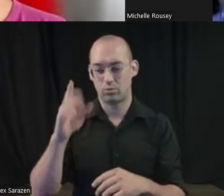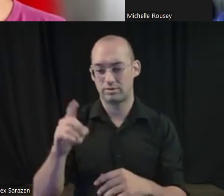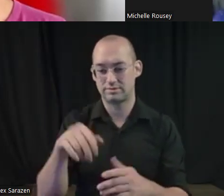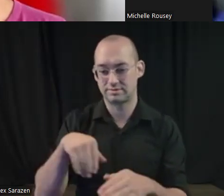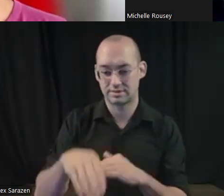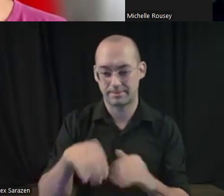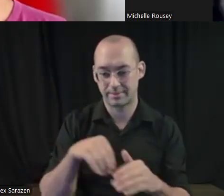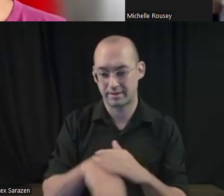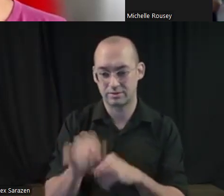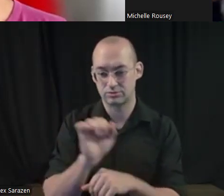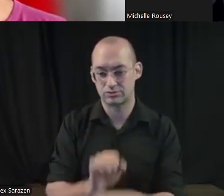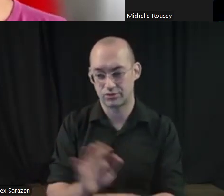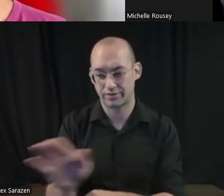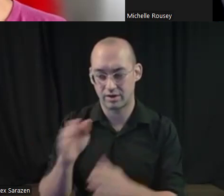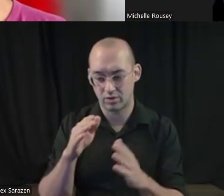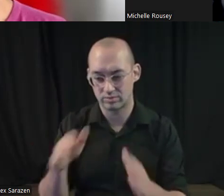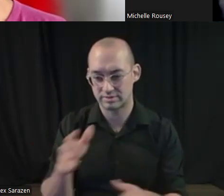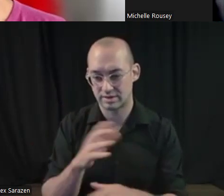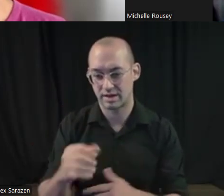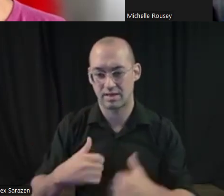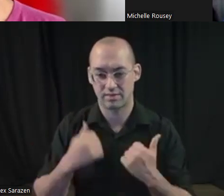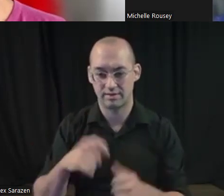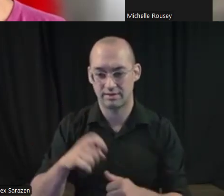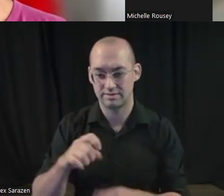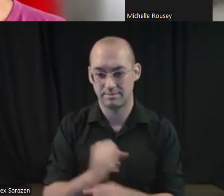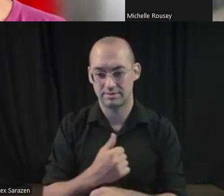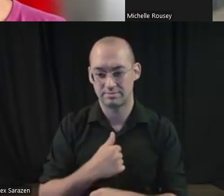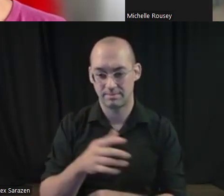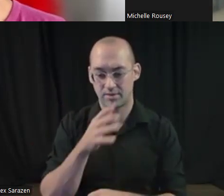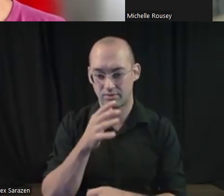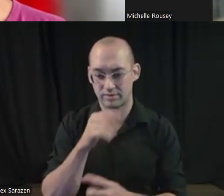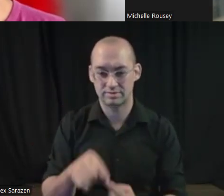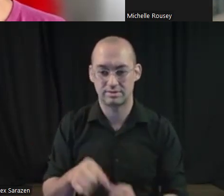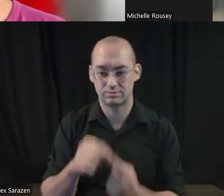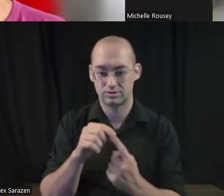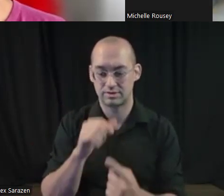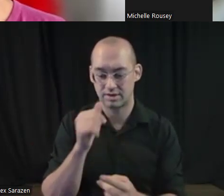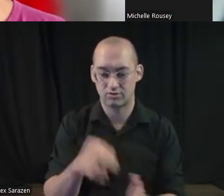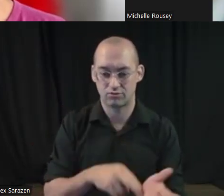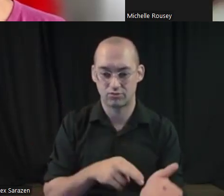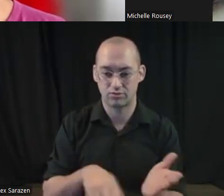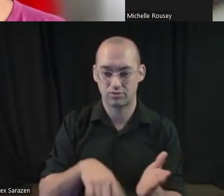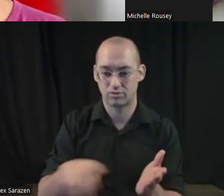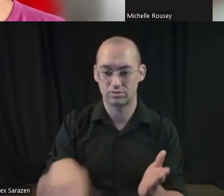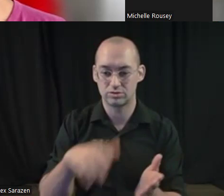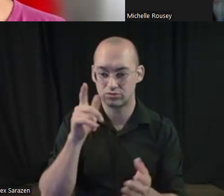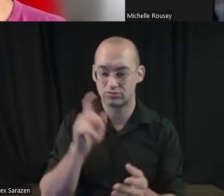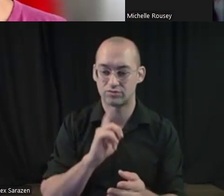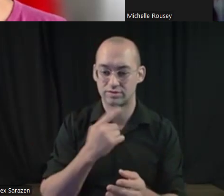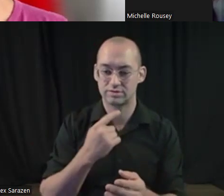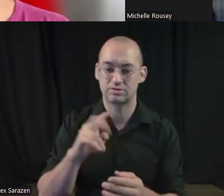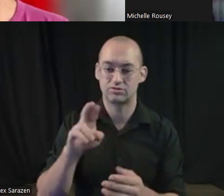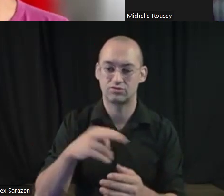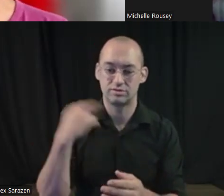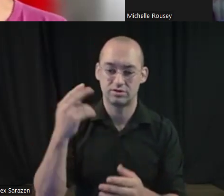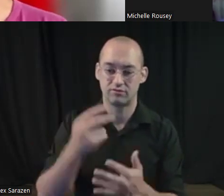to secure her housing and health needs makes my mother an exception, not a rule, to those who seriously risk falling through the gaps.